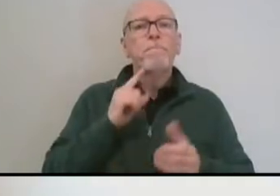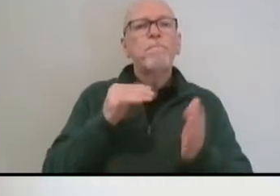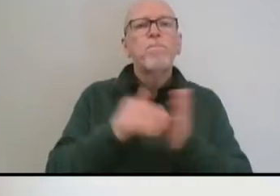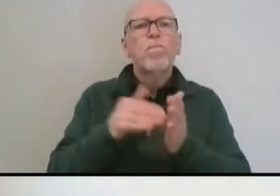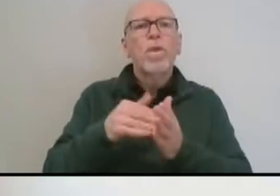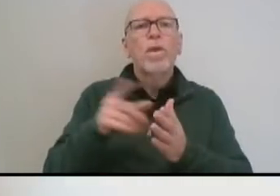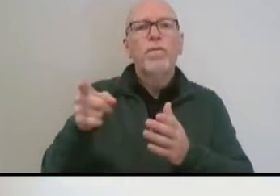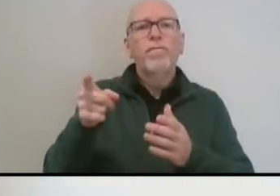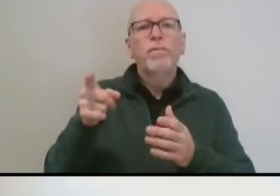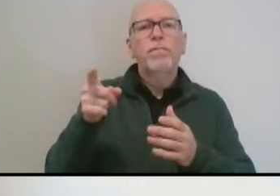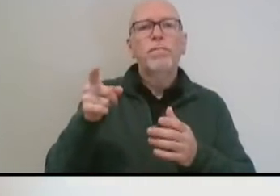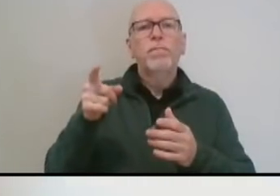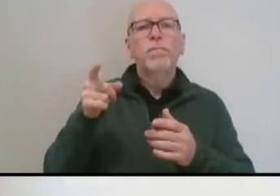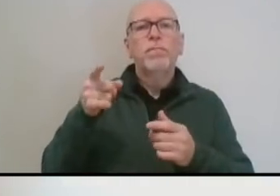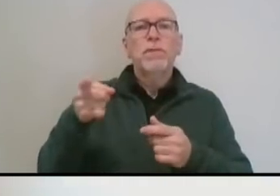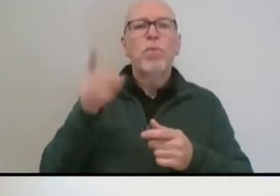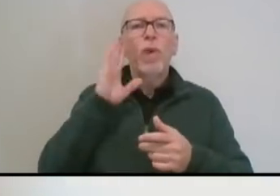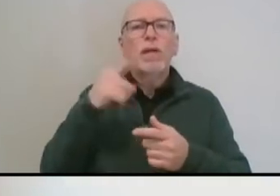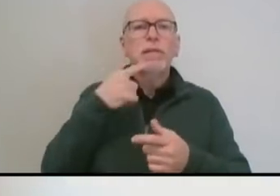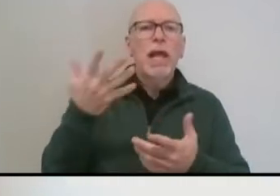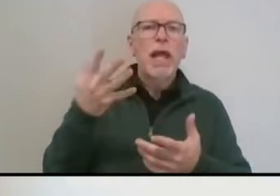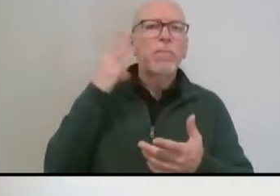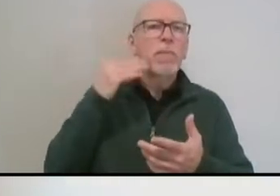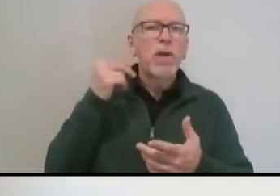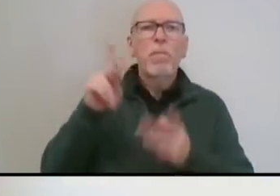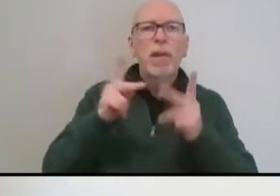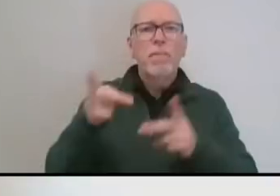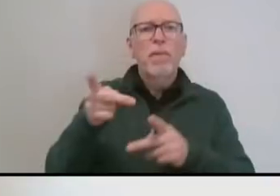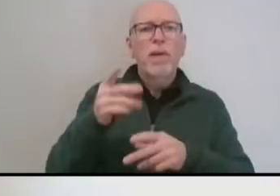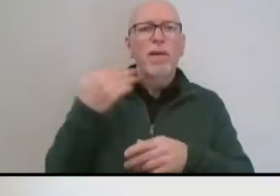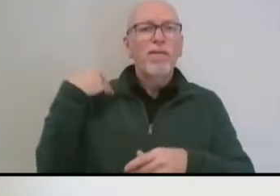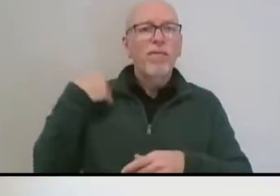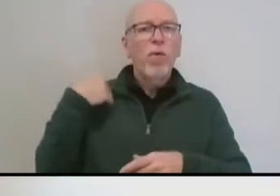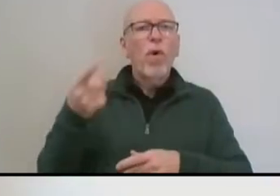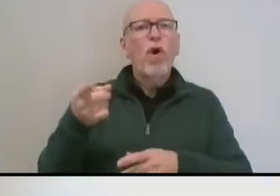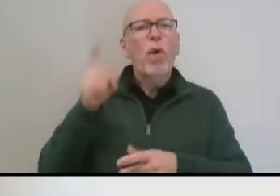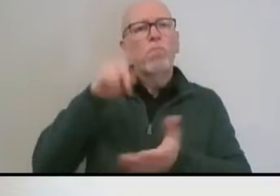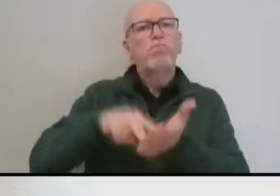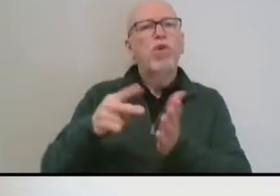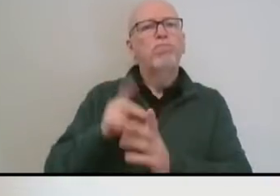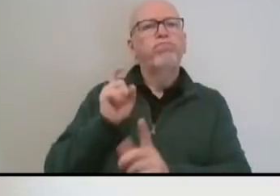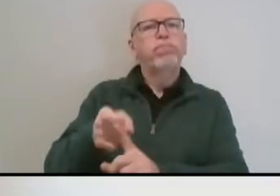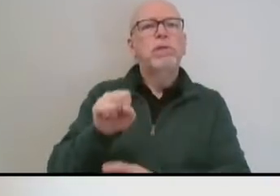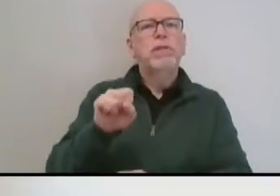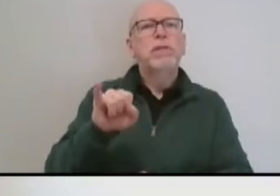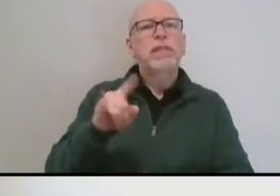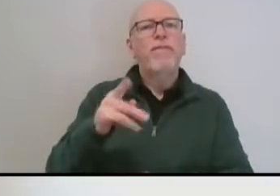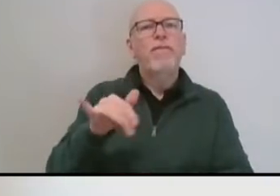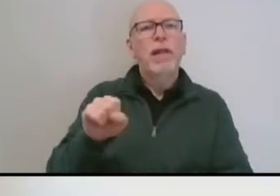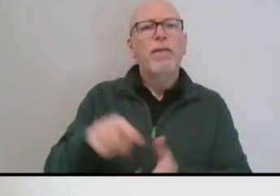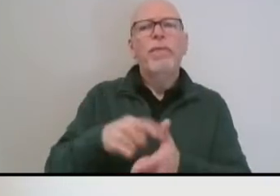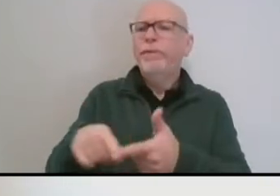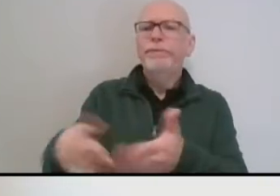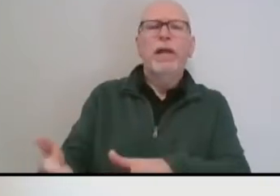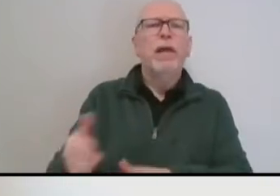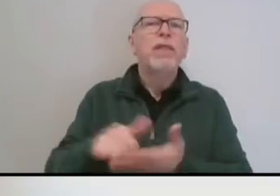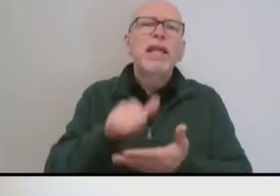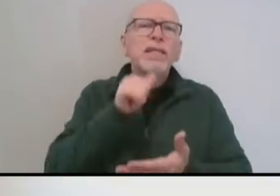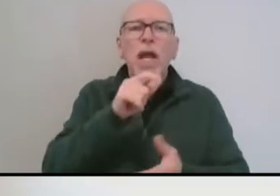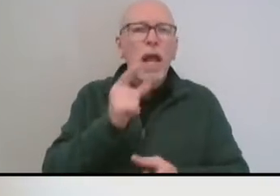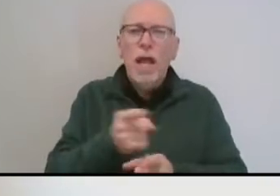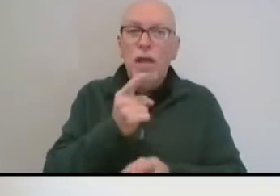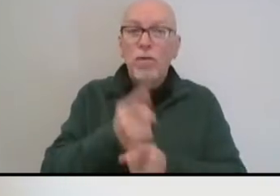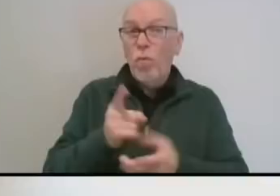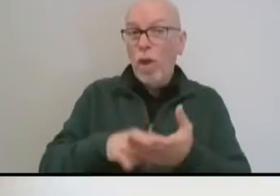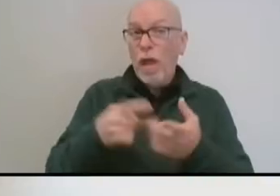the Tuskegee experiments and say, well, you know, people were given syphilis and then they were allowed to die. But that's actually not accurate. What was happening